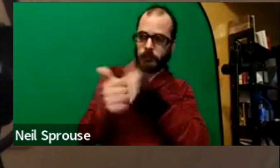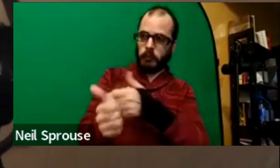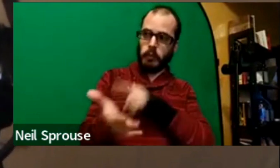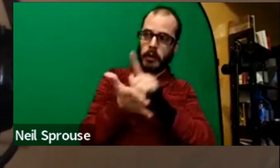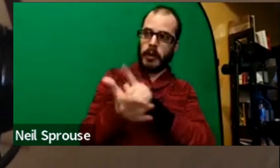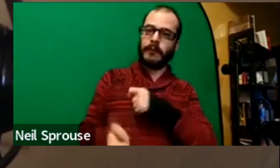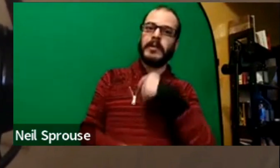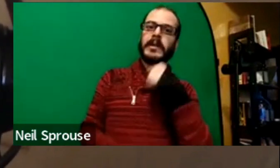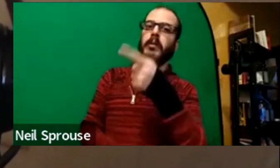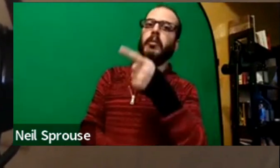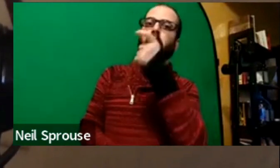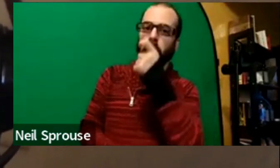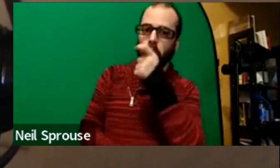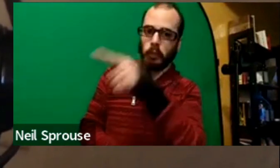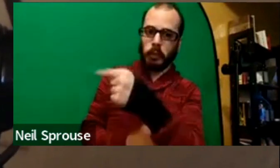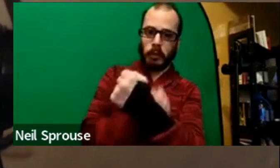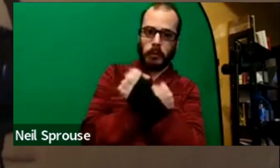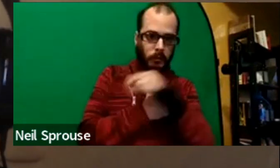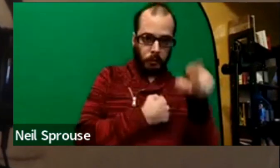making him a gay character.